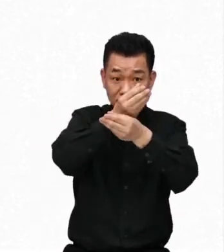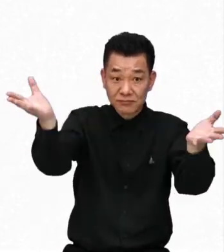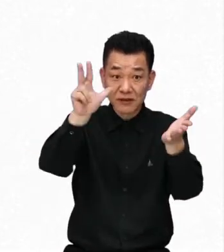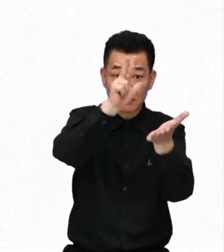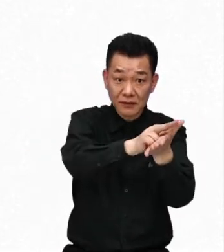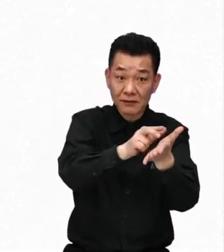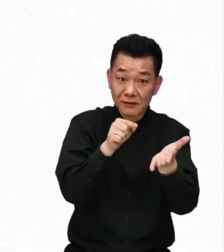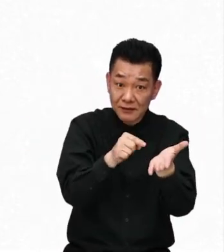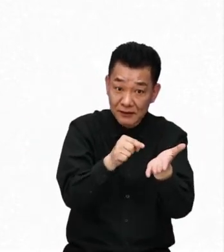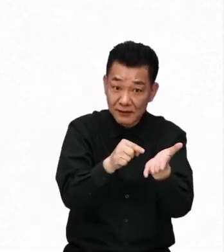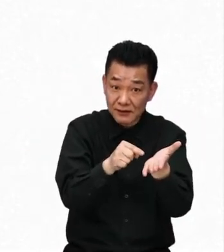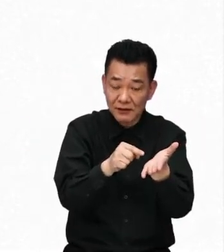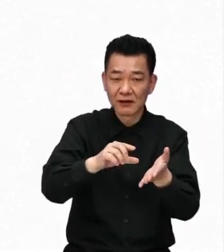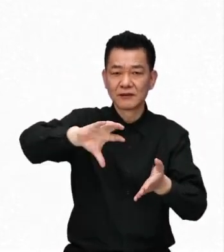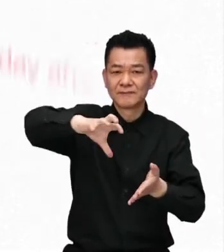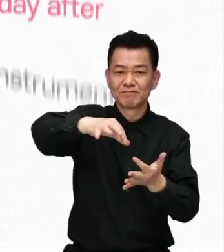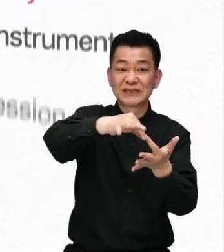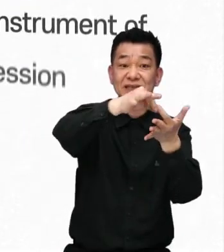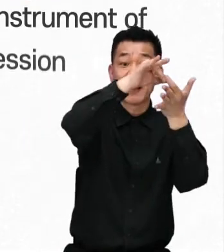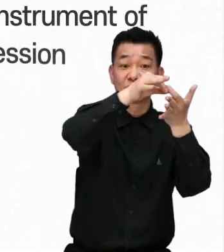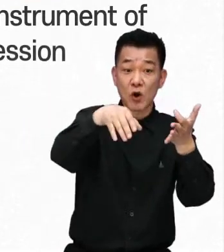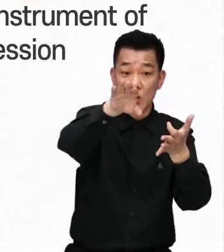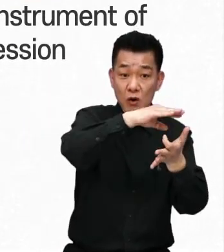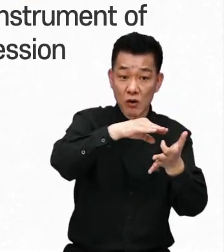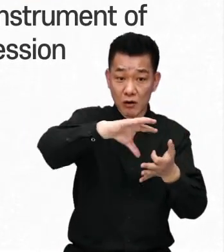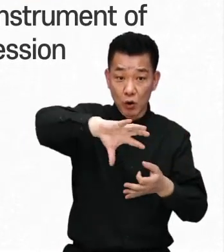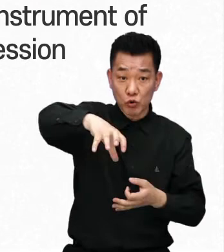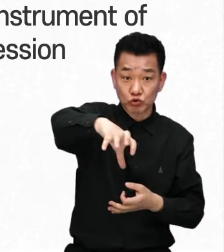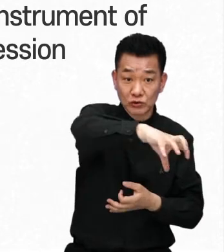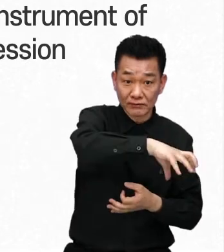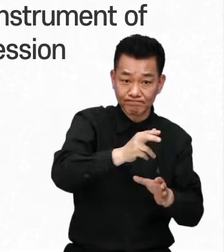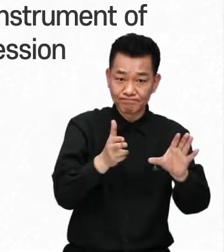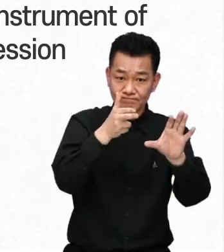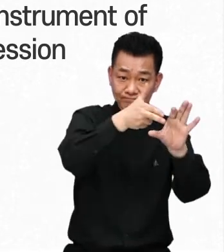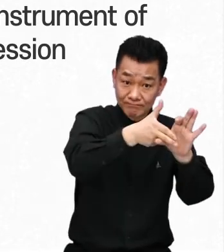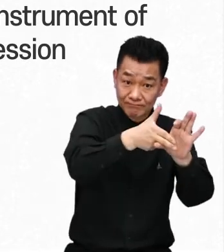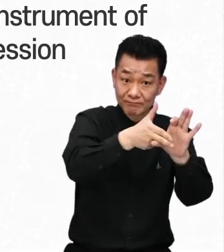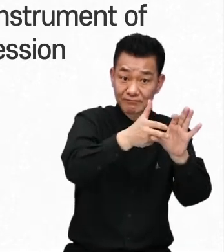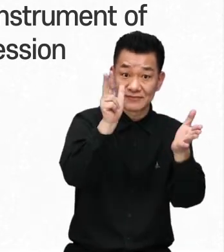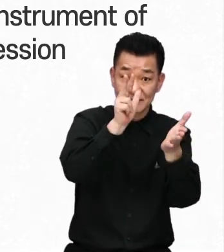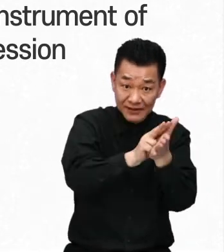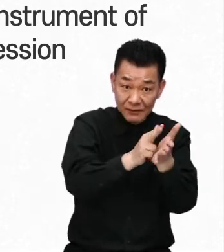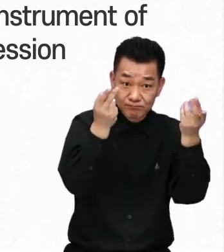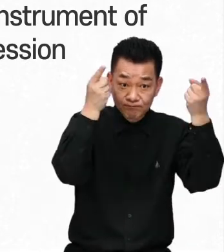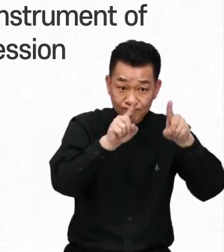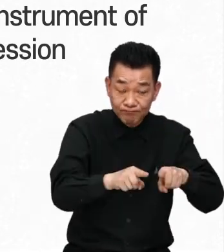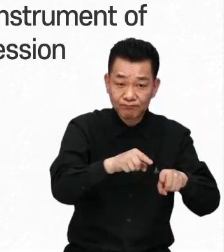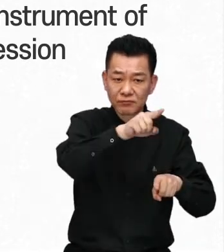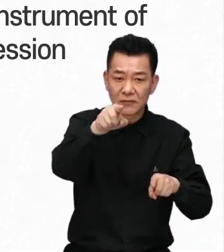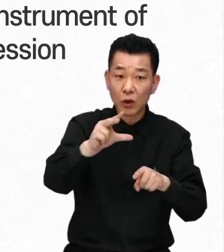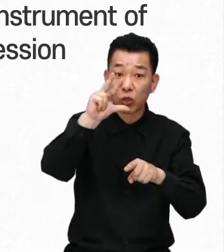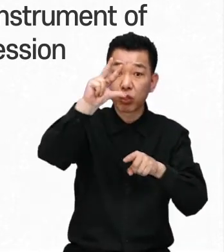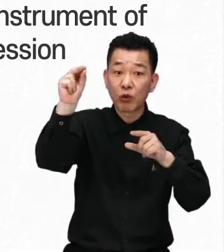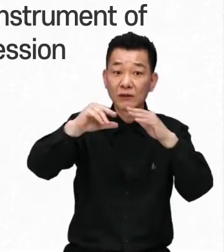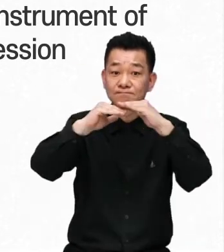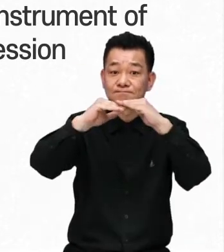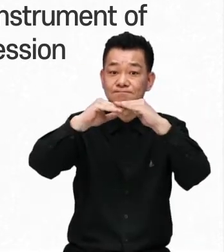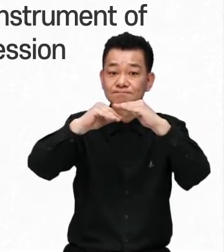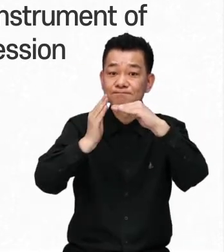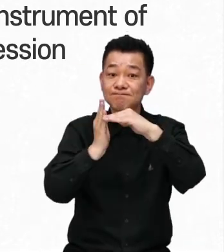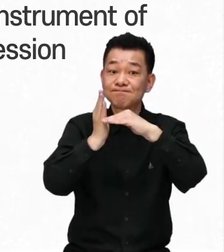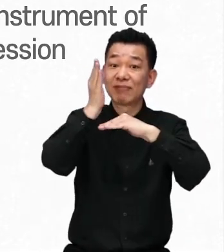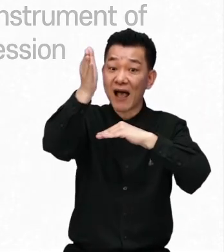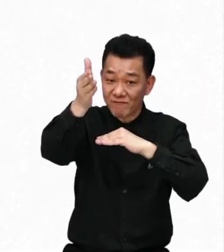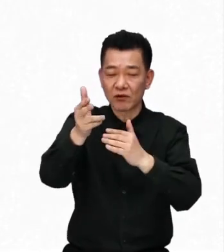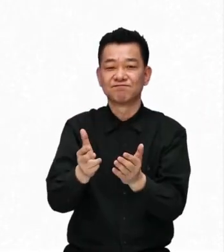The protocol shall enter into force on the 30th day after the deposit of the 10th instrument of ratification or